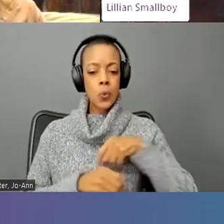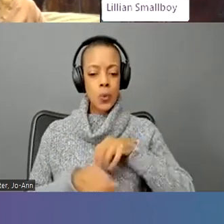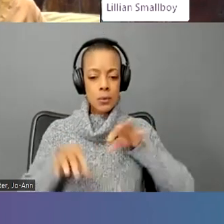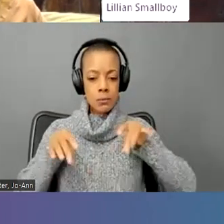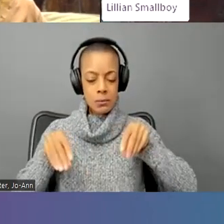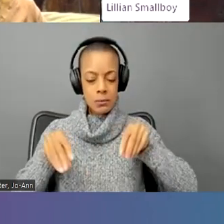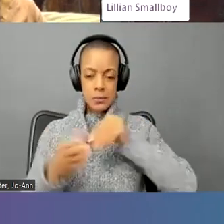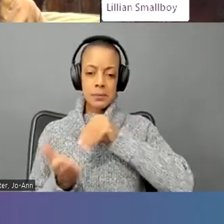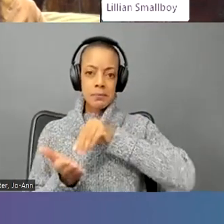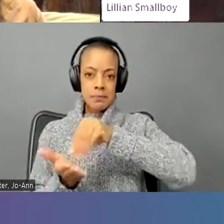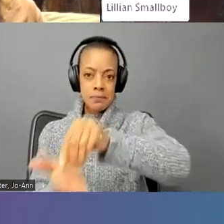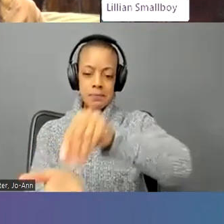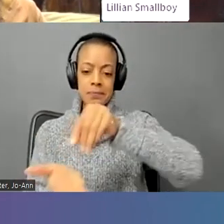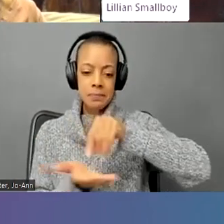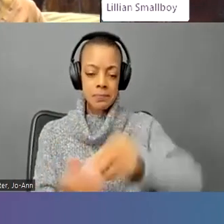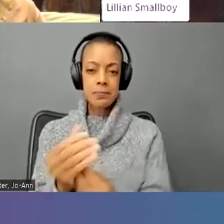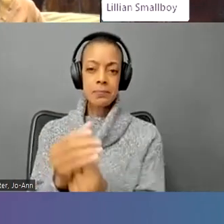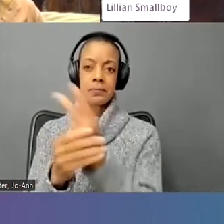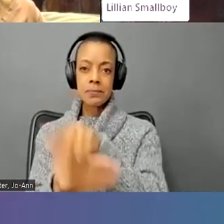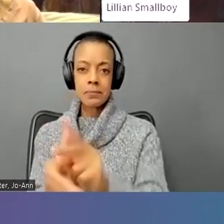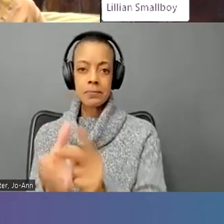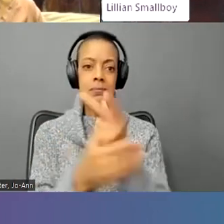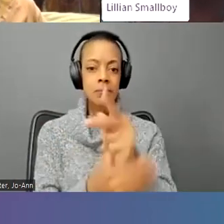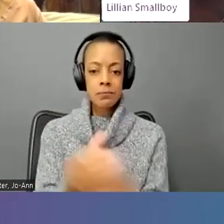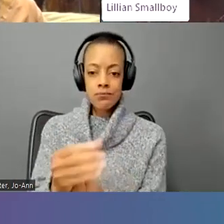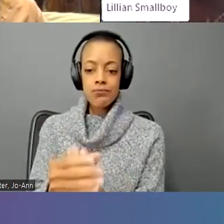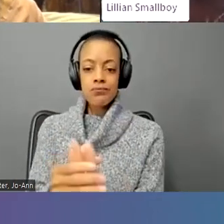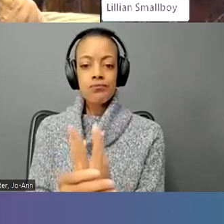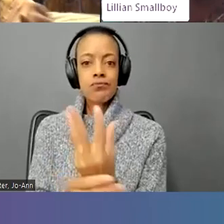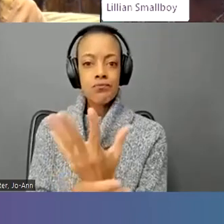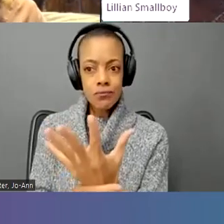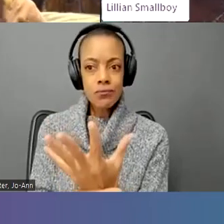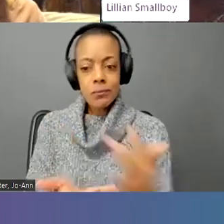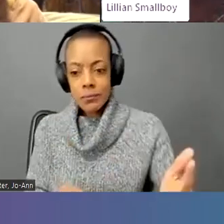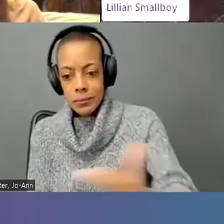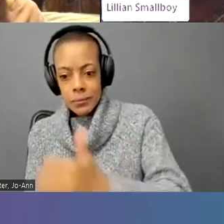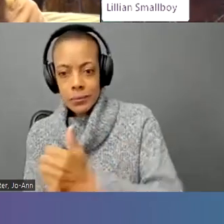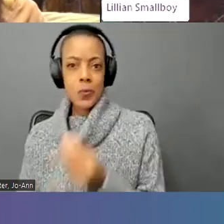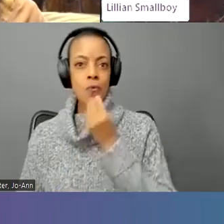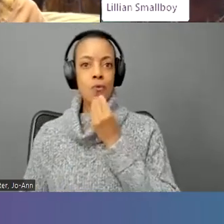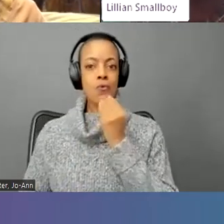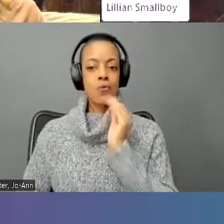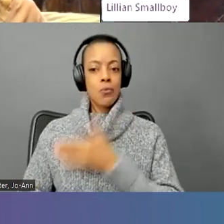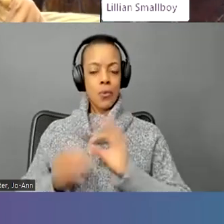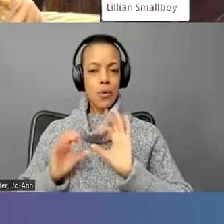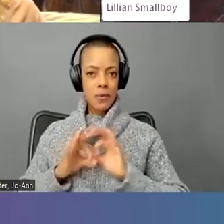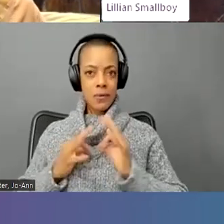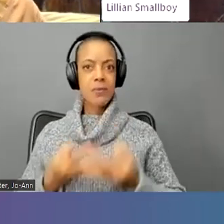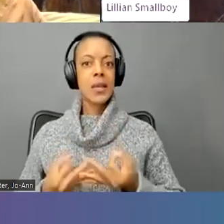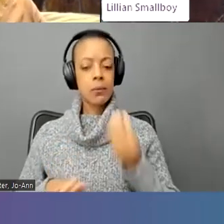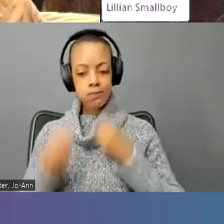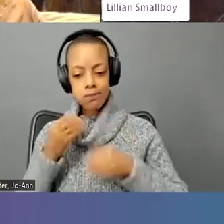flourish. Because they have the sustenance when it grows, you know, that they've had the energy to plant and to